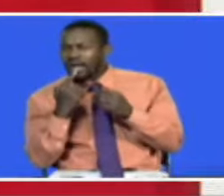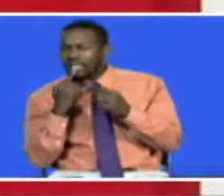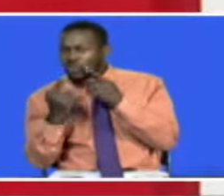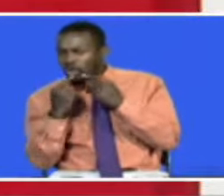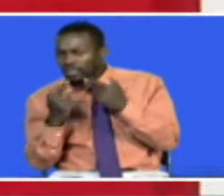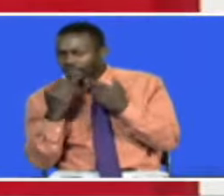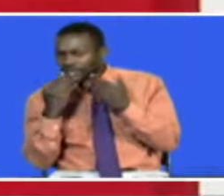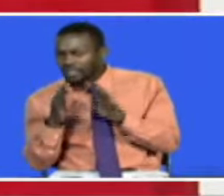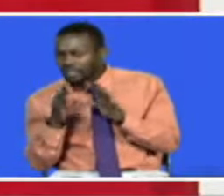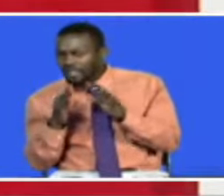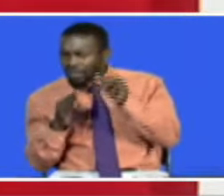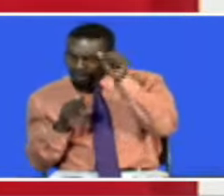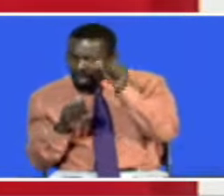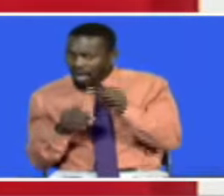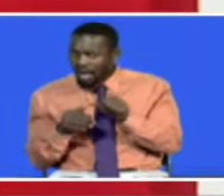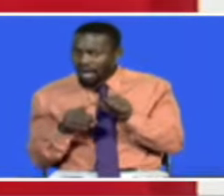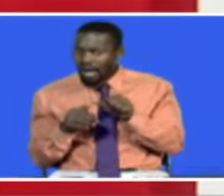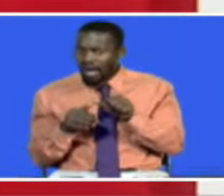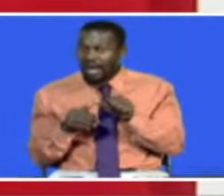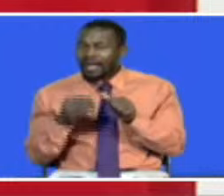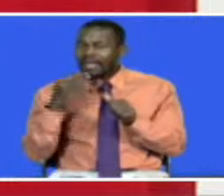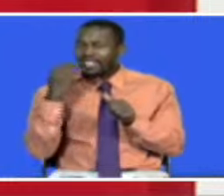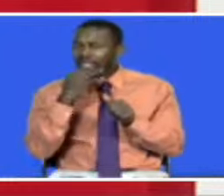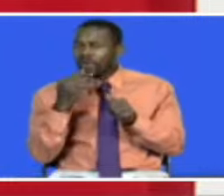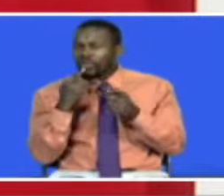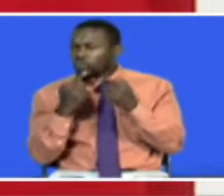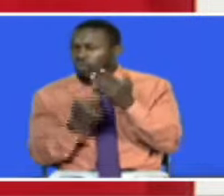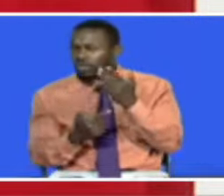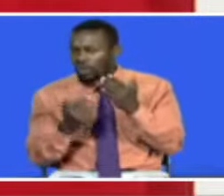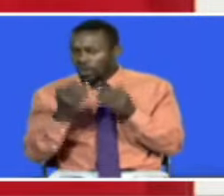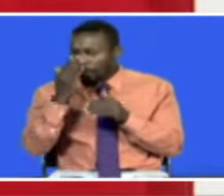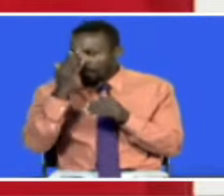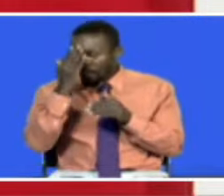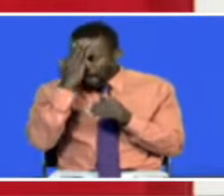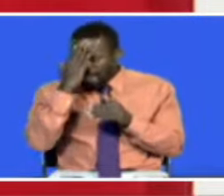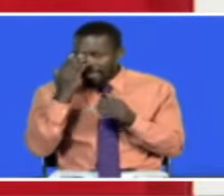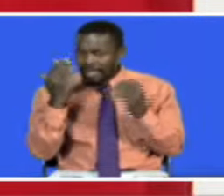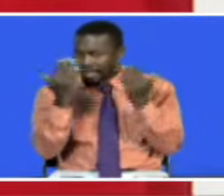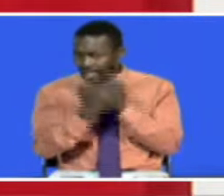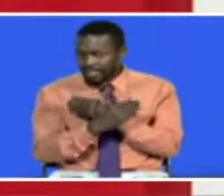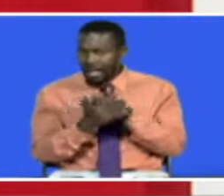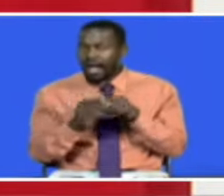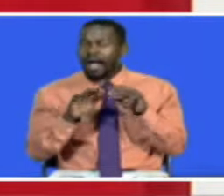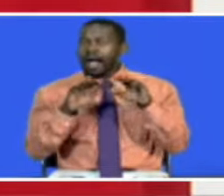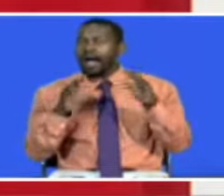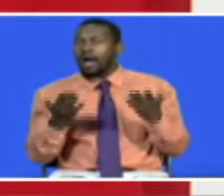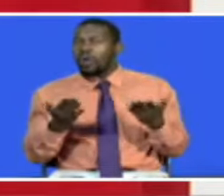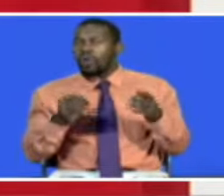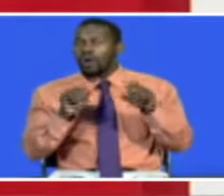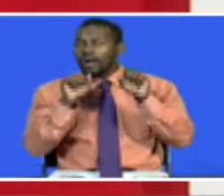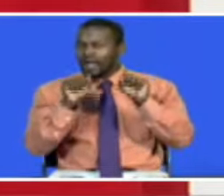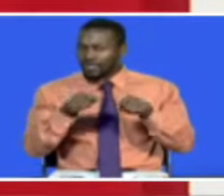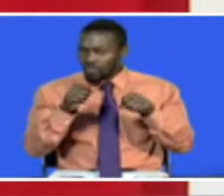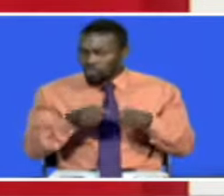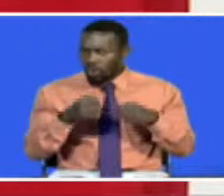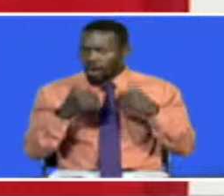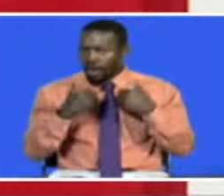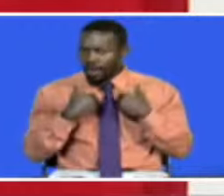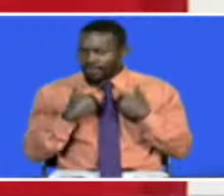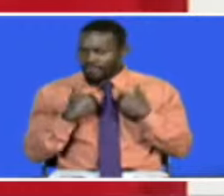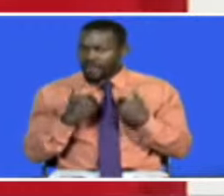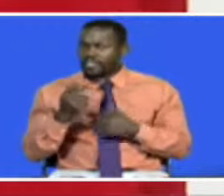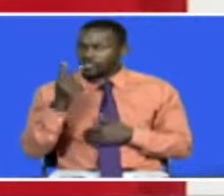Tuesday, yesterday in Parliament, based on what he said on Monday night. Yes. How do you have these two gentlemen